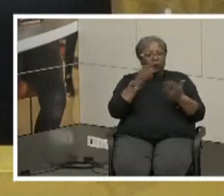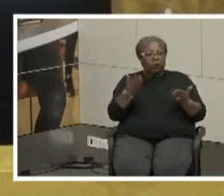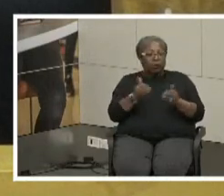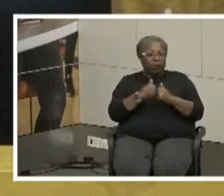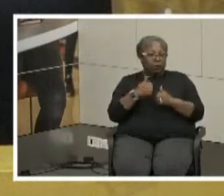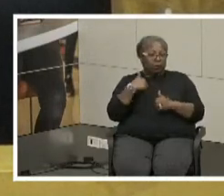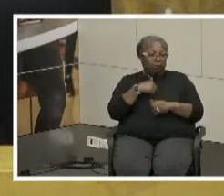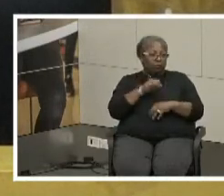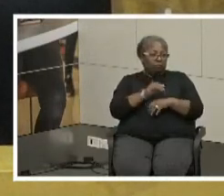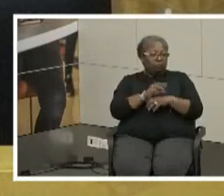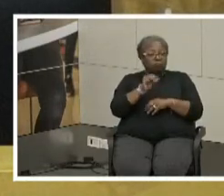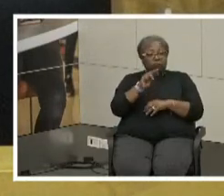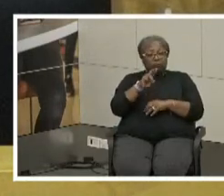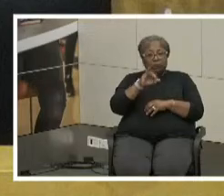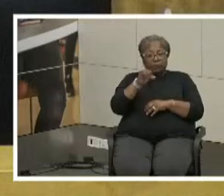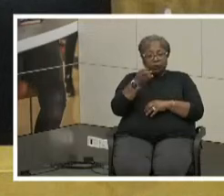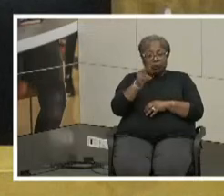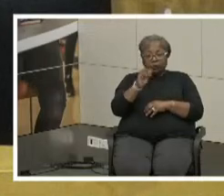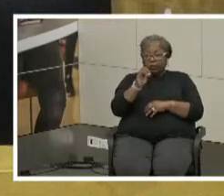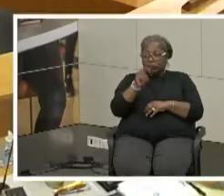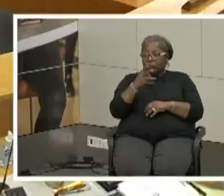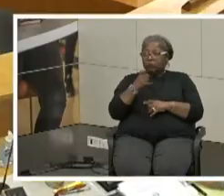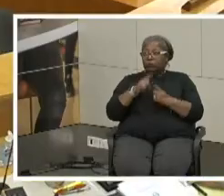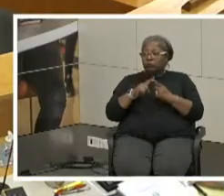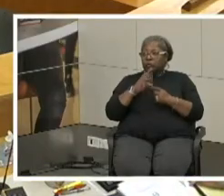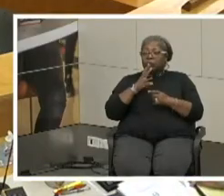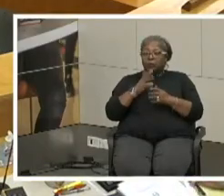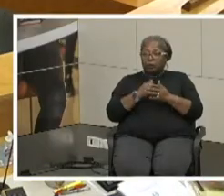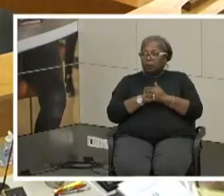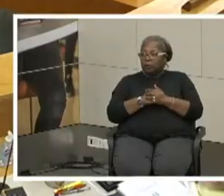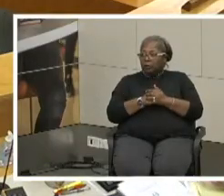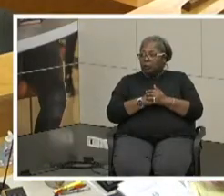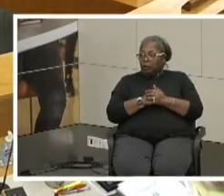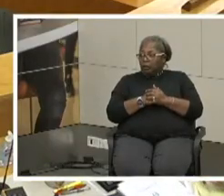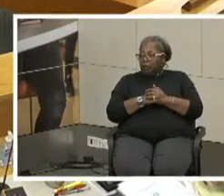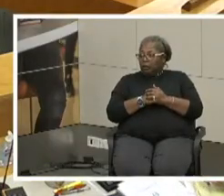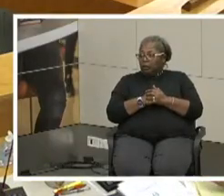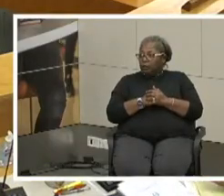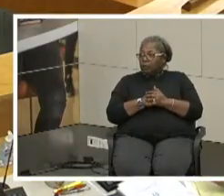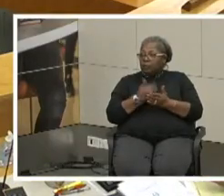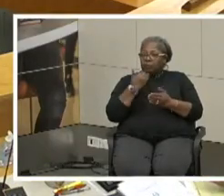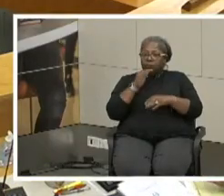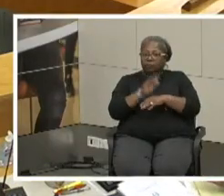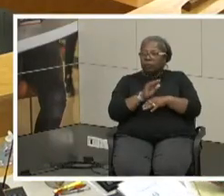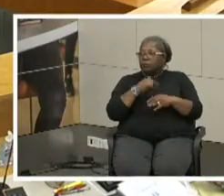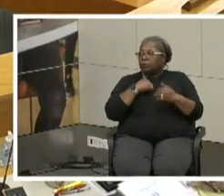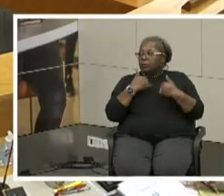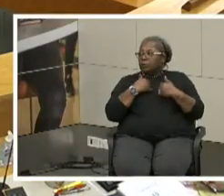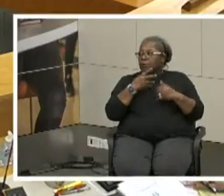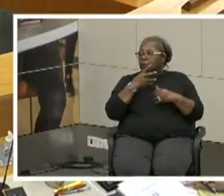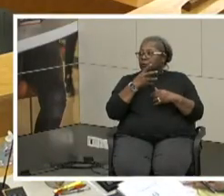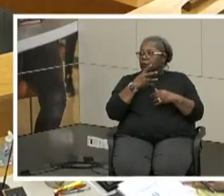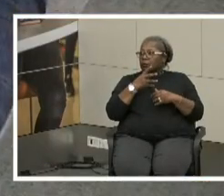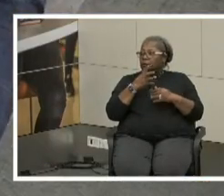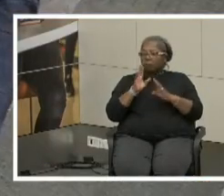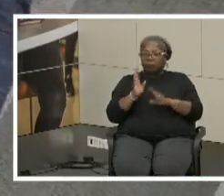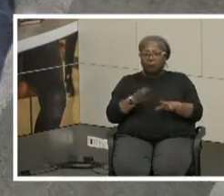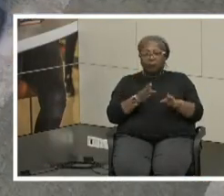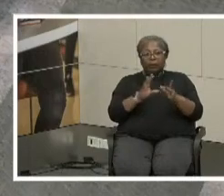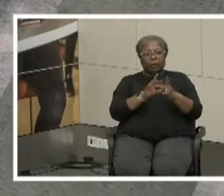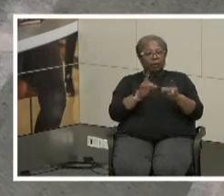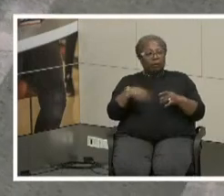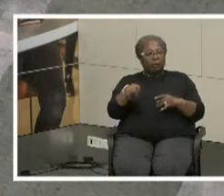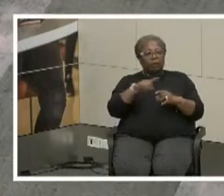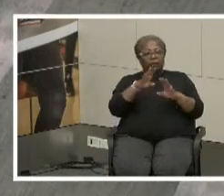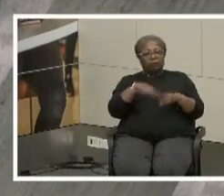tonight uh Mr Johnson would you like to speak sure good evening I had prepared statements but after listening to these